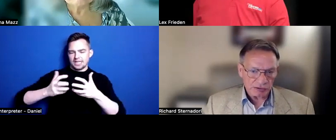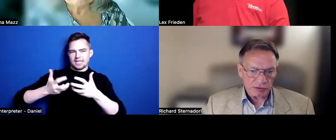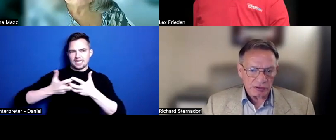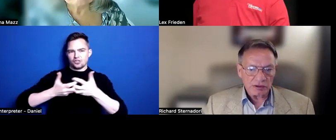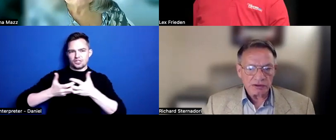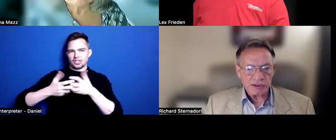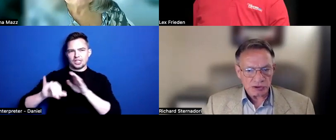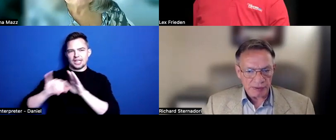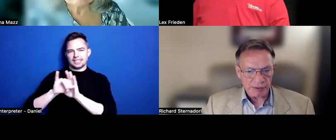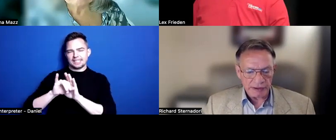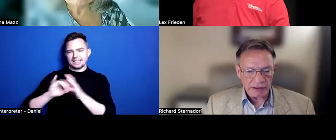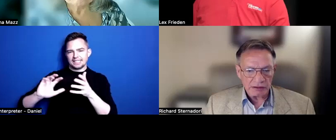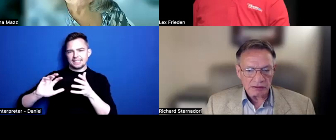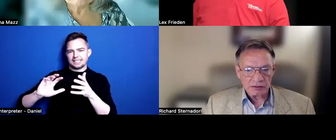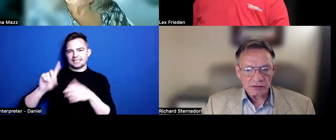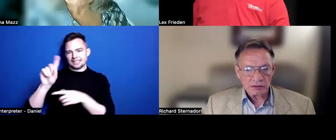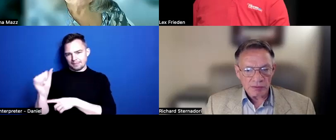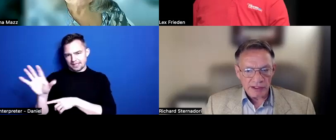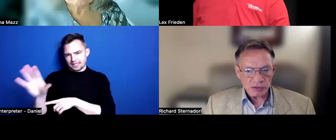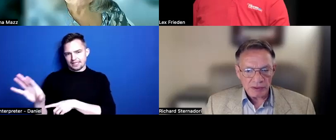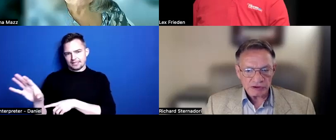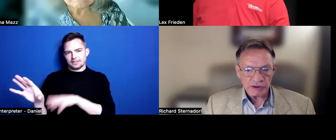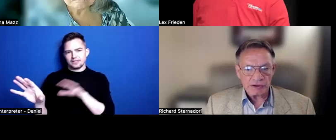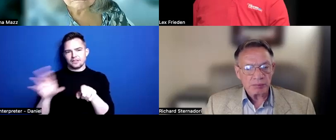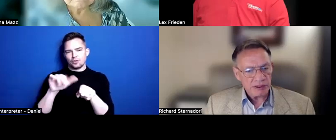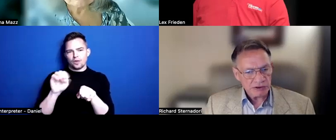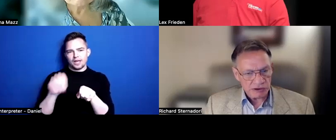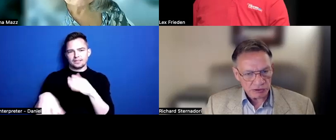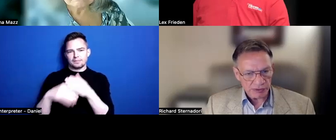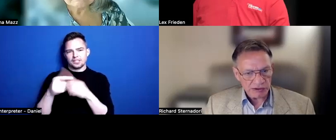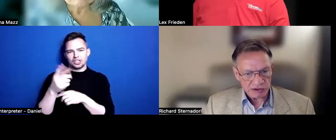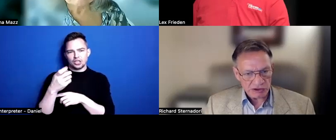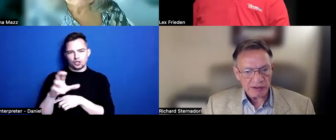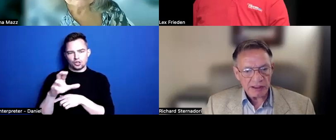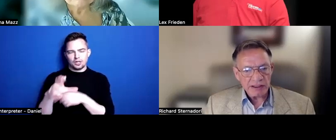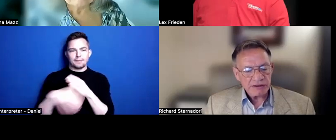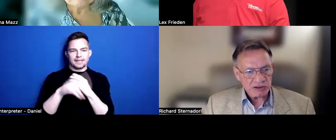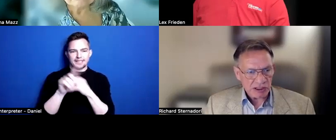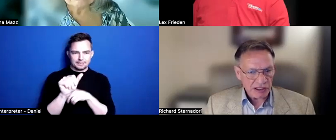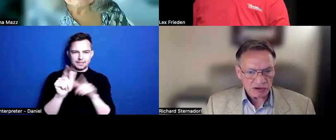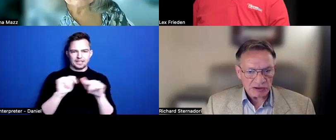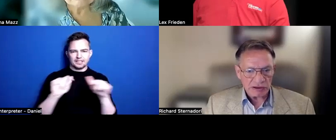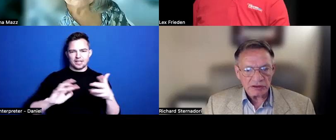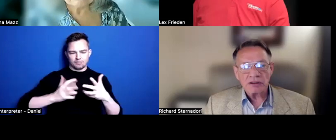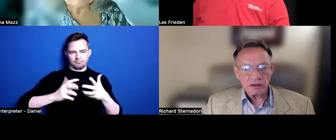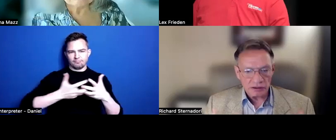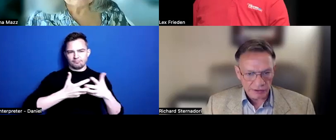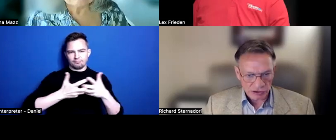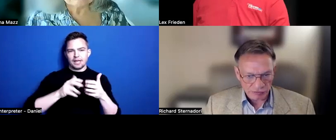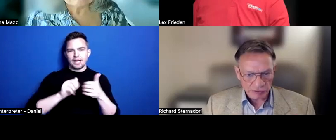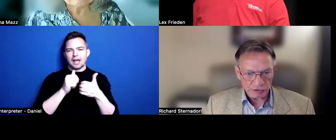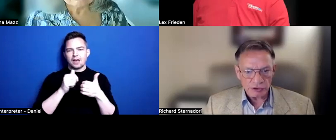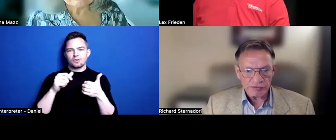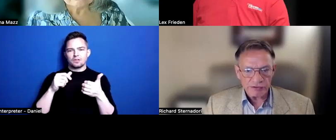identities, disability, race plus gender plus disability, etc., discussed in